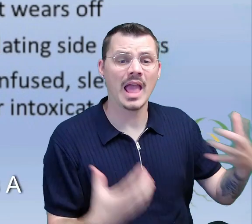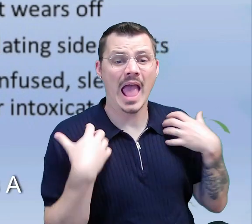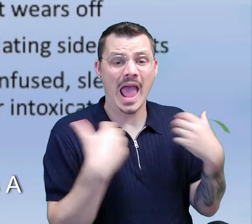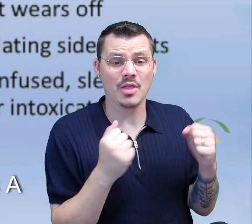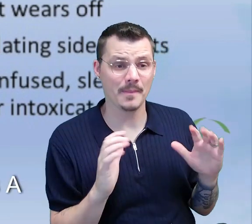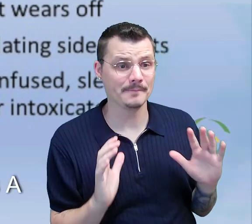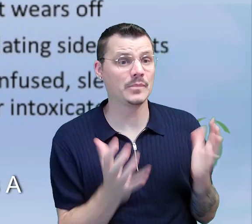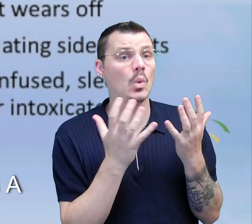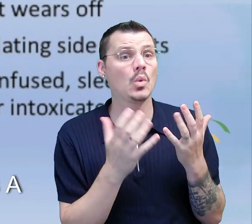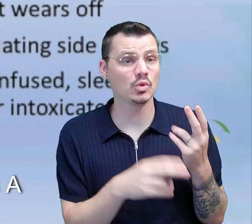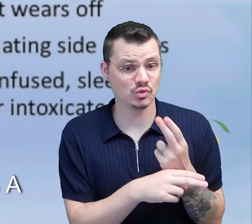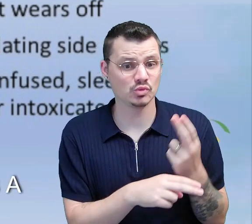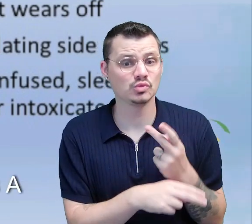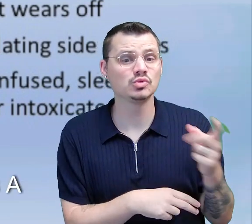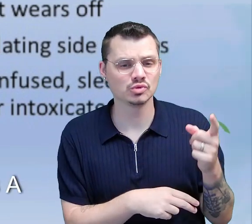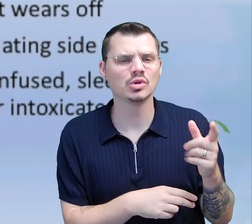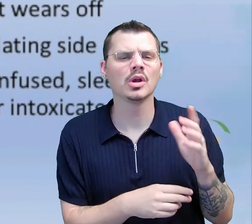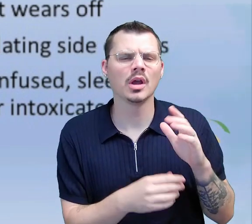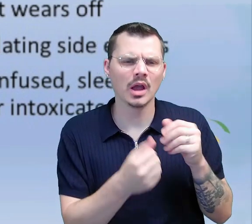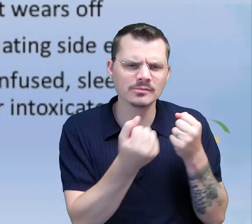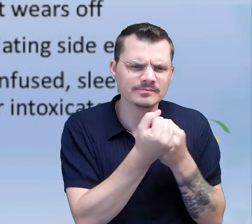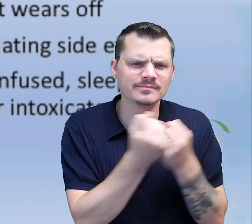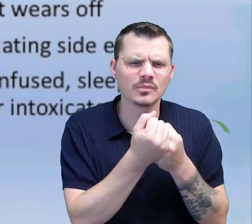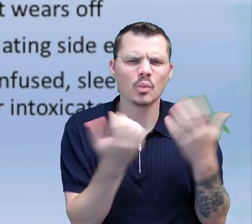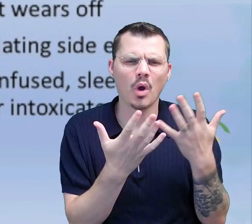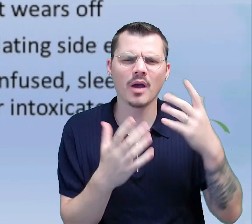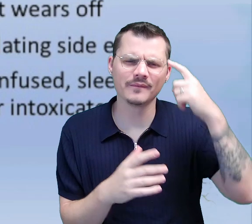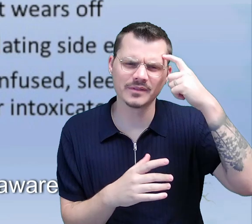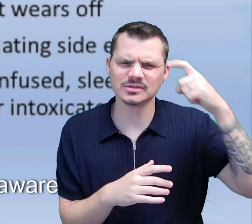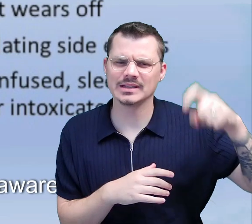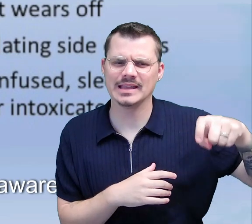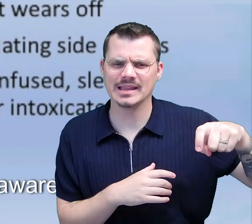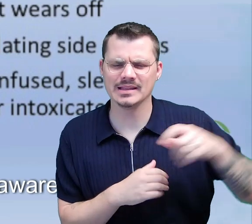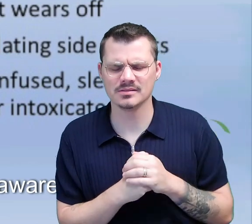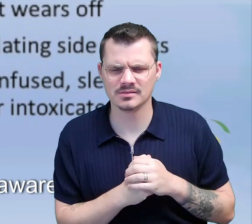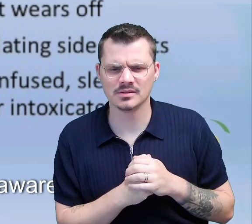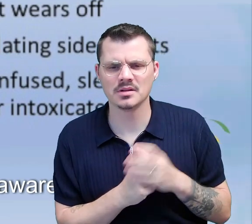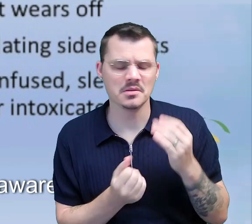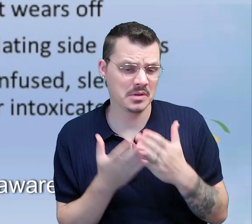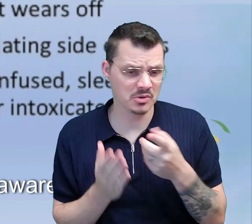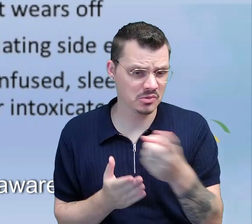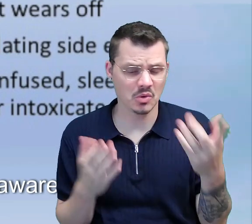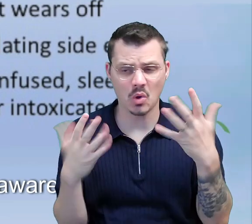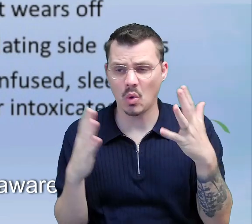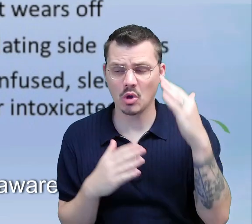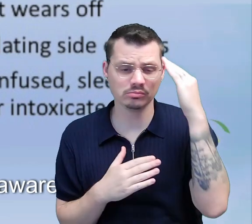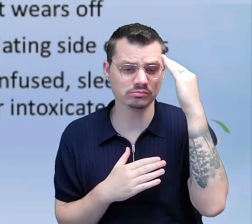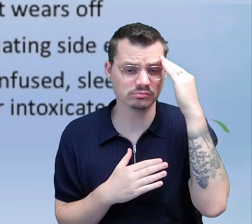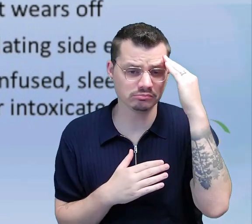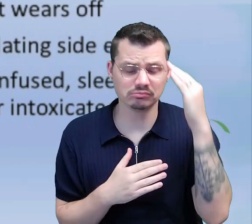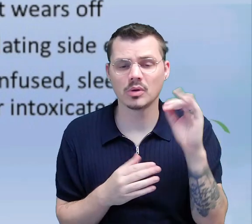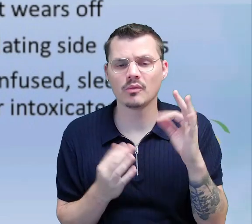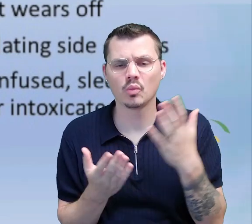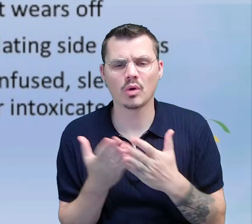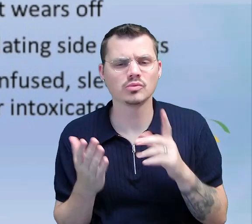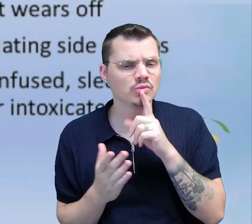Health promoting use supplements a physiologic need. And some of you are already very aware of